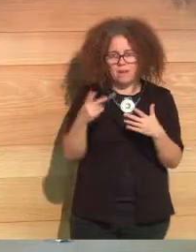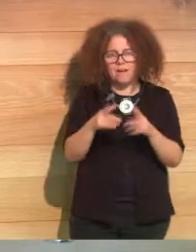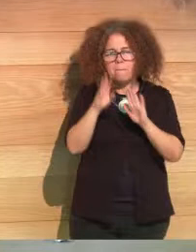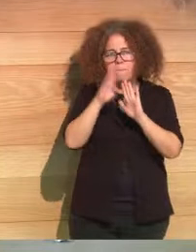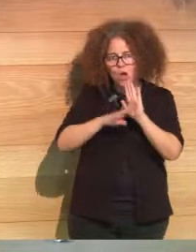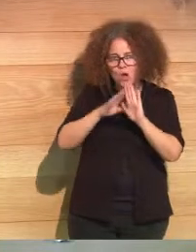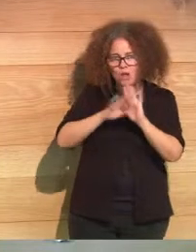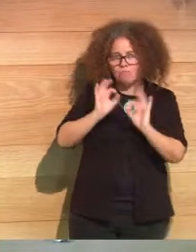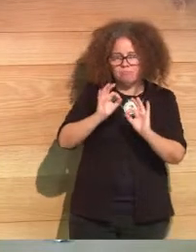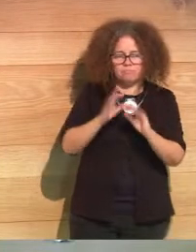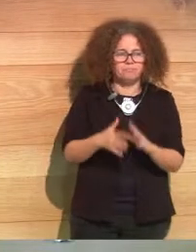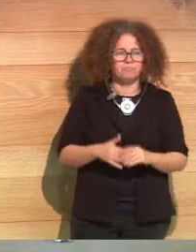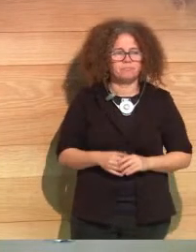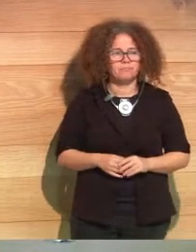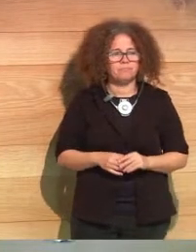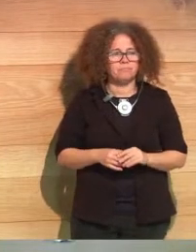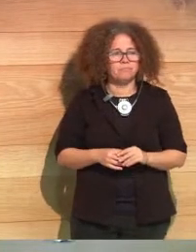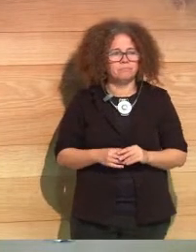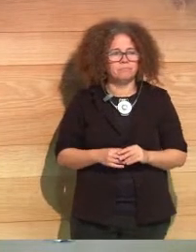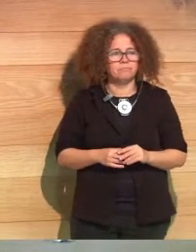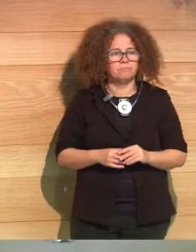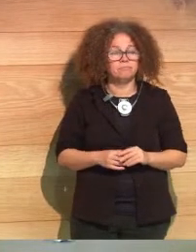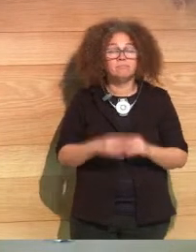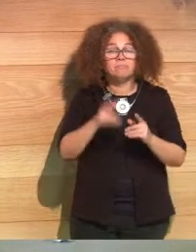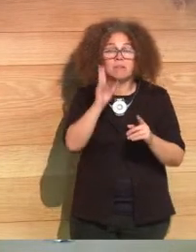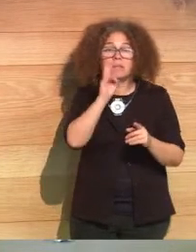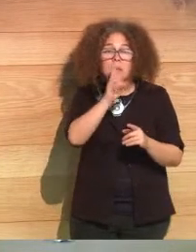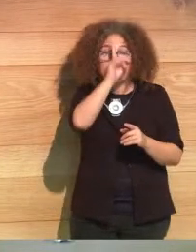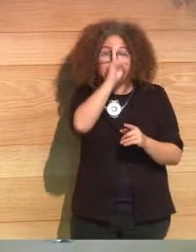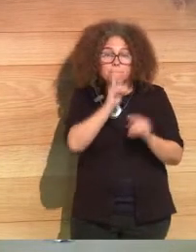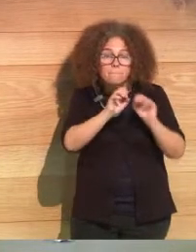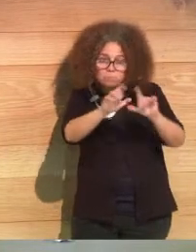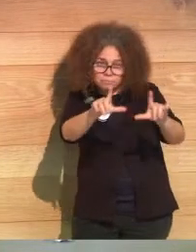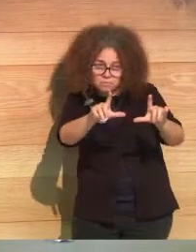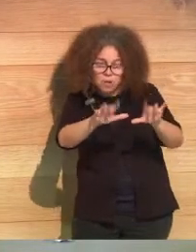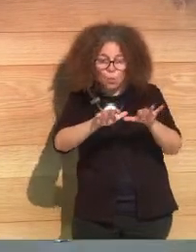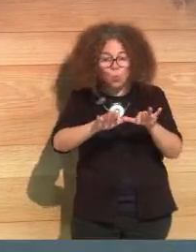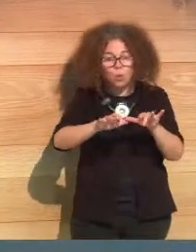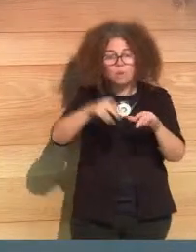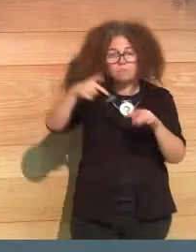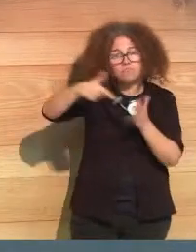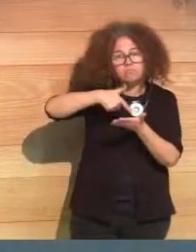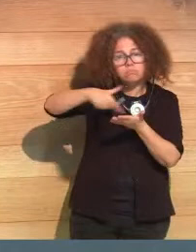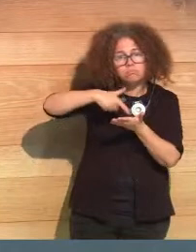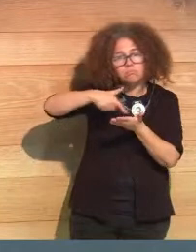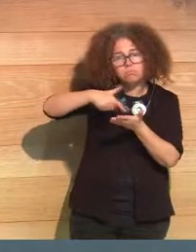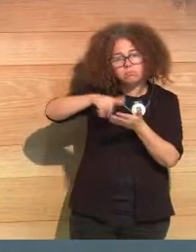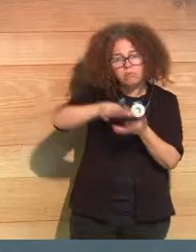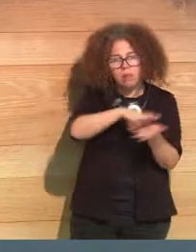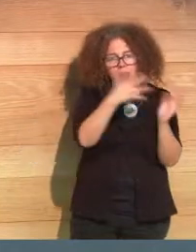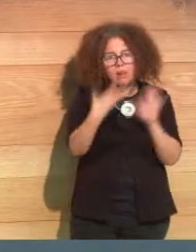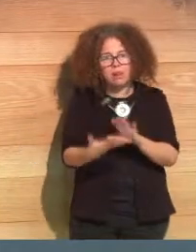plotter drawings are popular in digital art since the 60s, 70s. We did a project with Vera